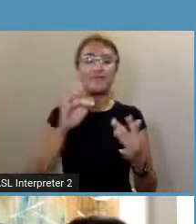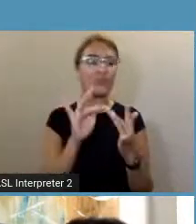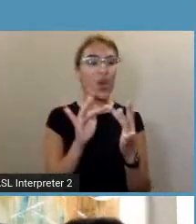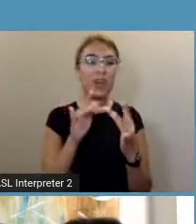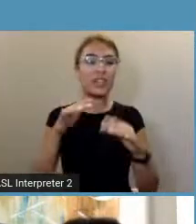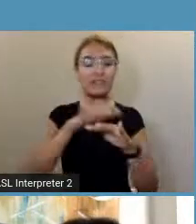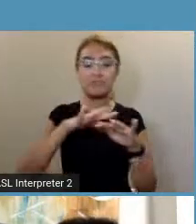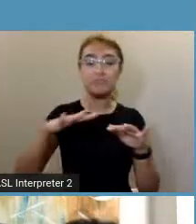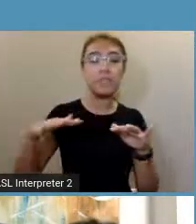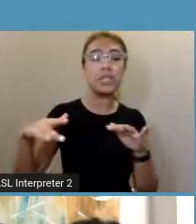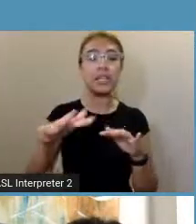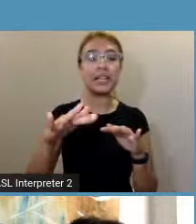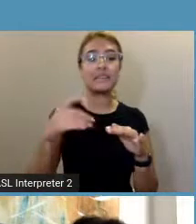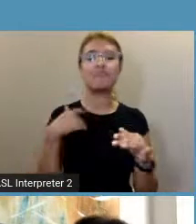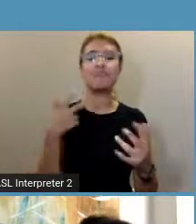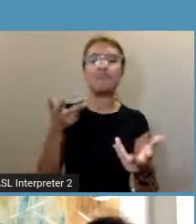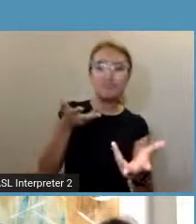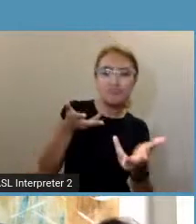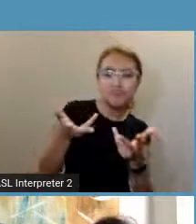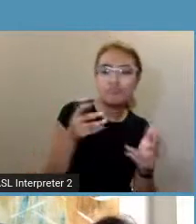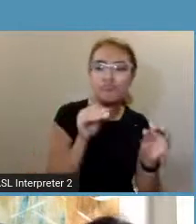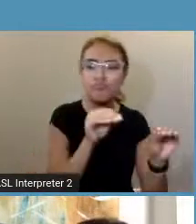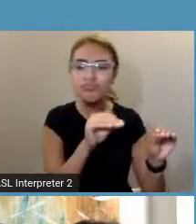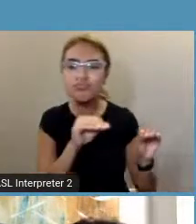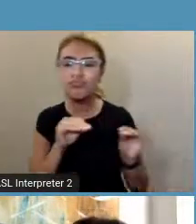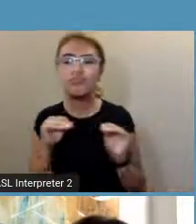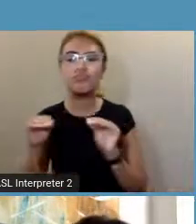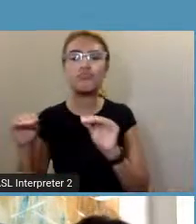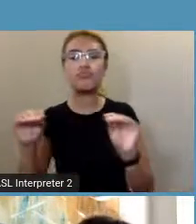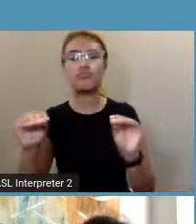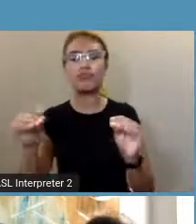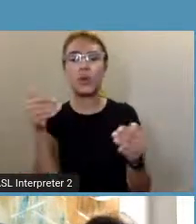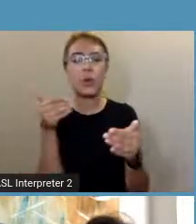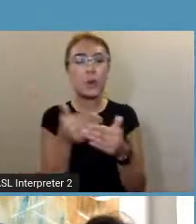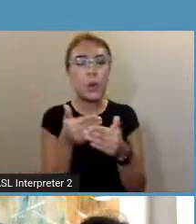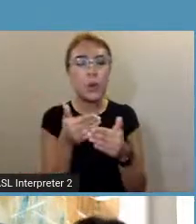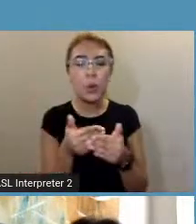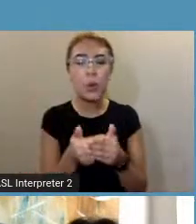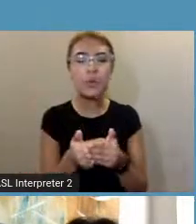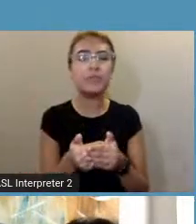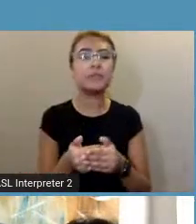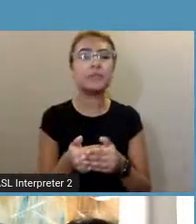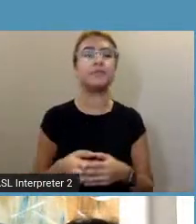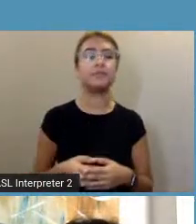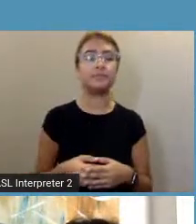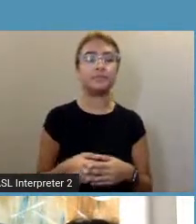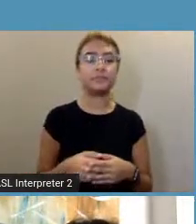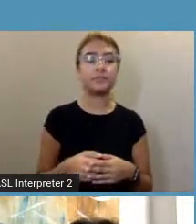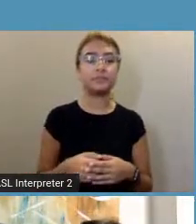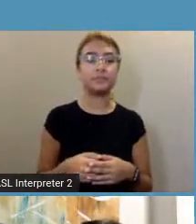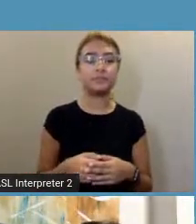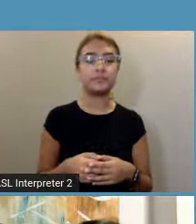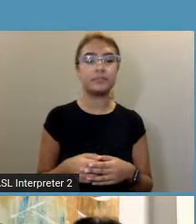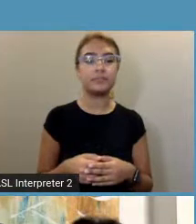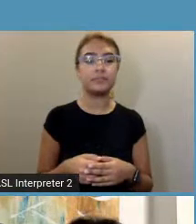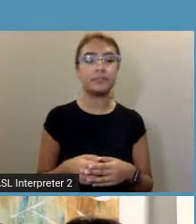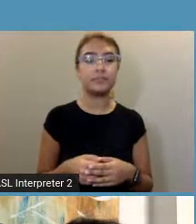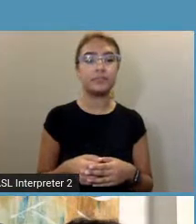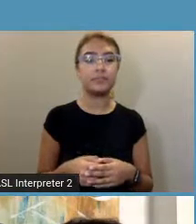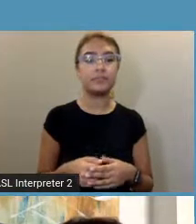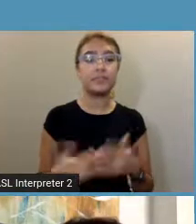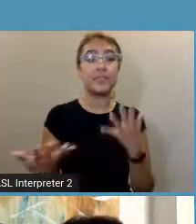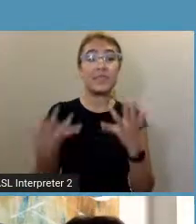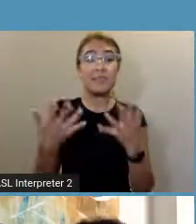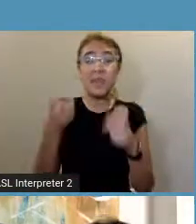then it lets you interact and move around, get closer to the paintings as if you were there. Obviously, it may